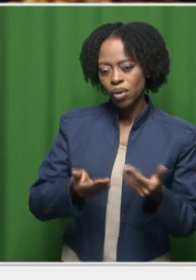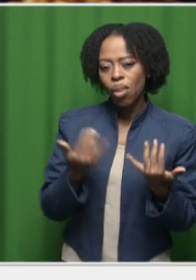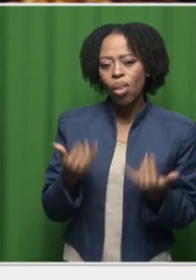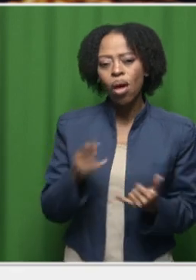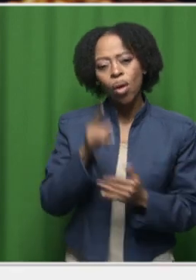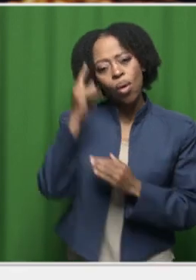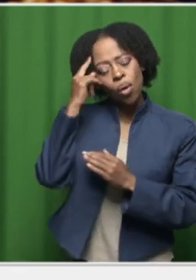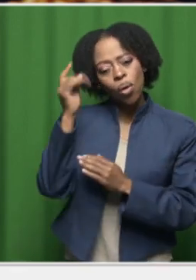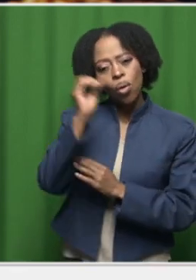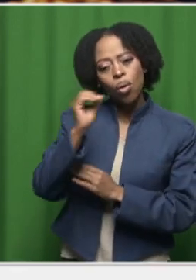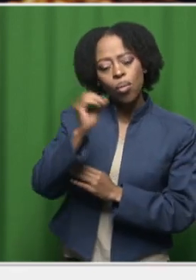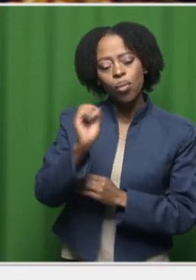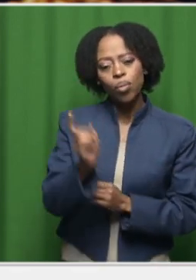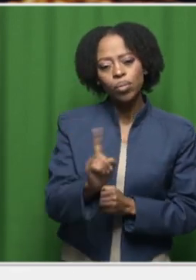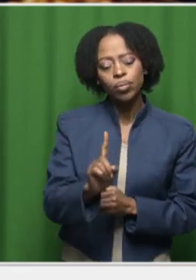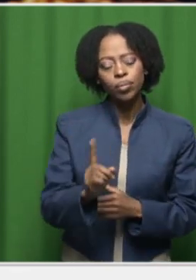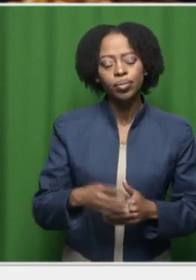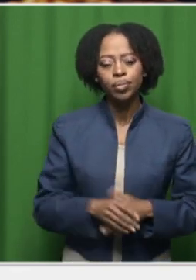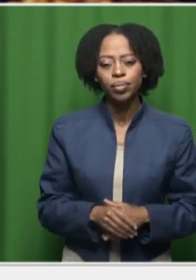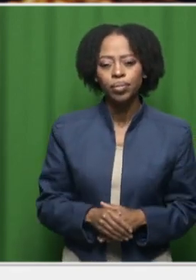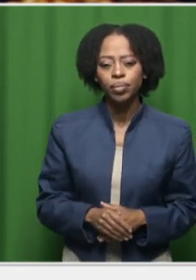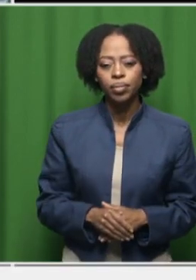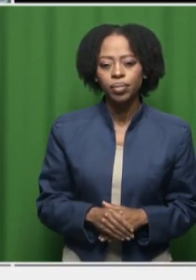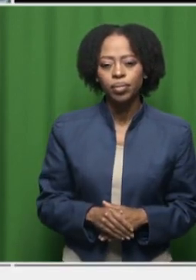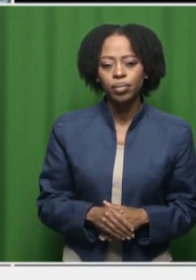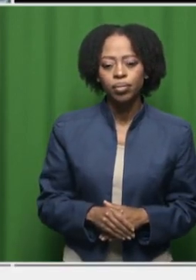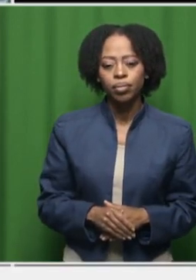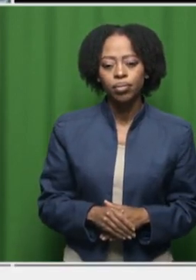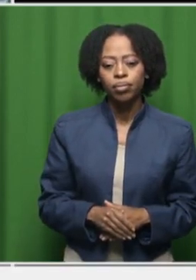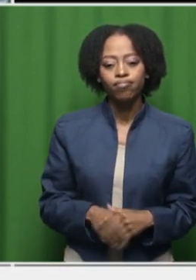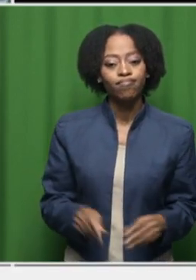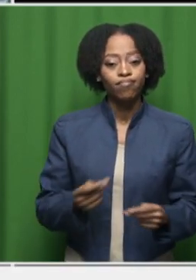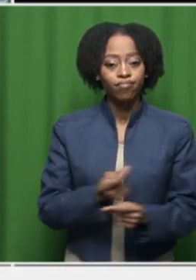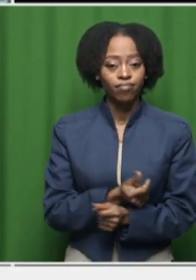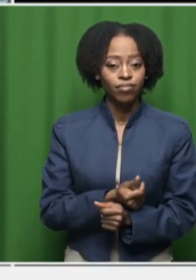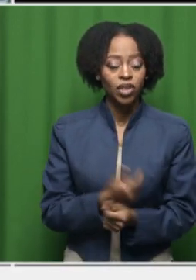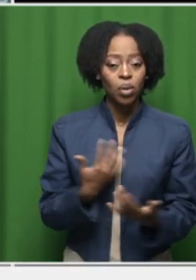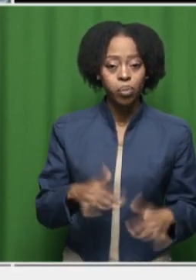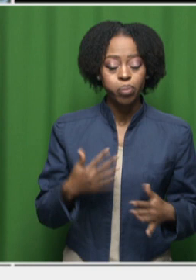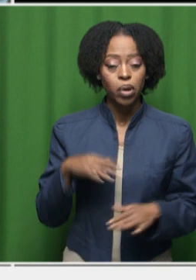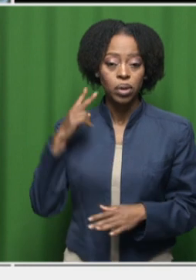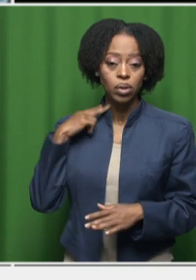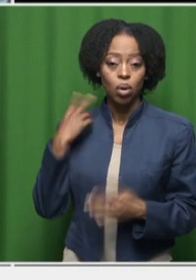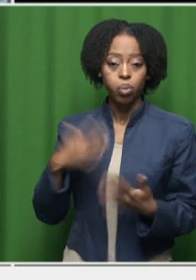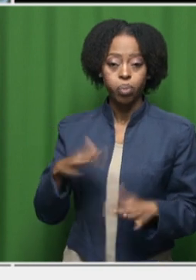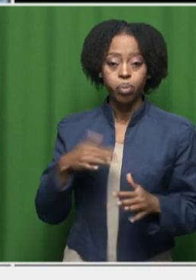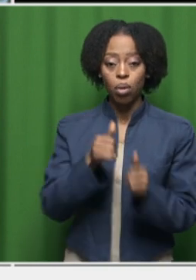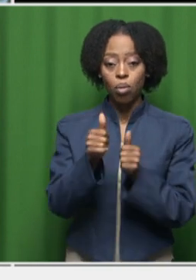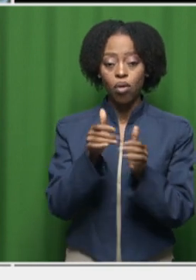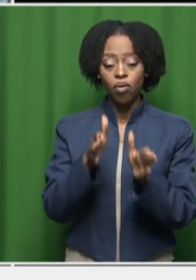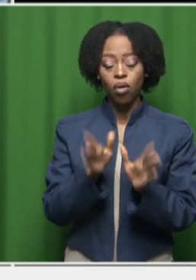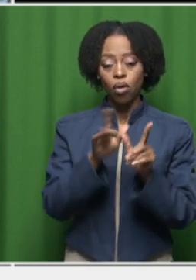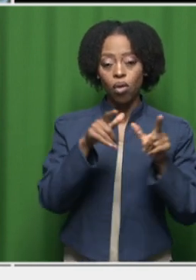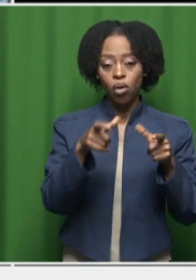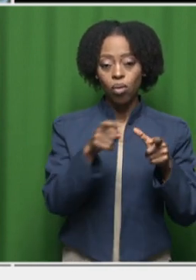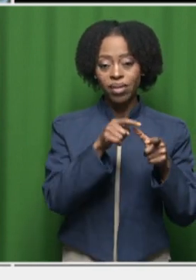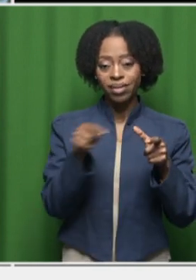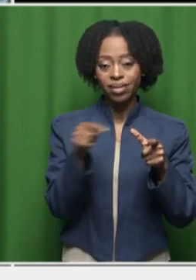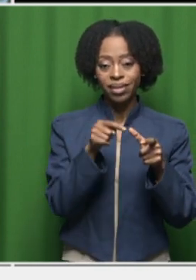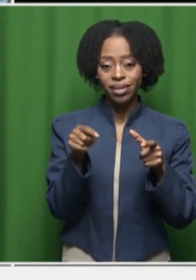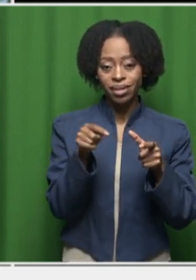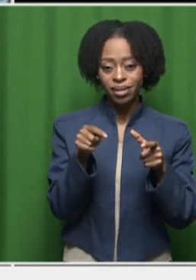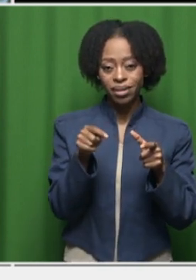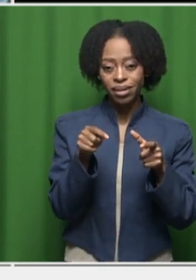that regard? It's unfortunate. It's unfortunate, and we're actually quite disappointed at the Portfolio Committee or generally the